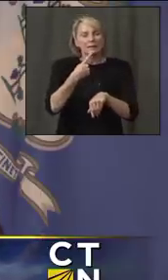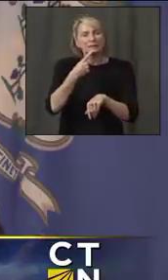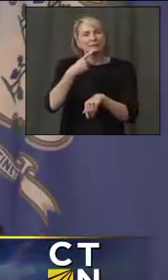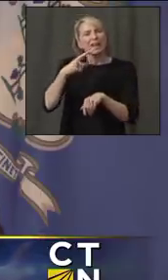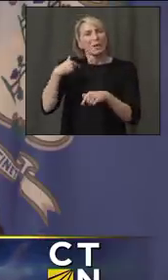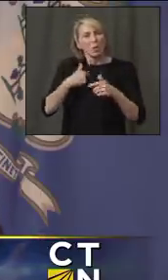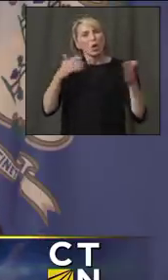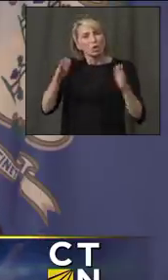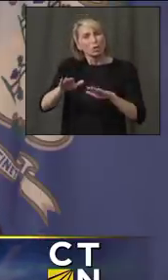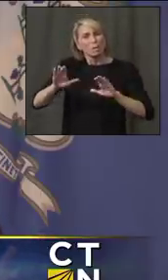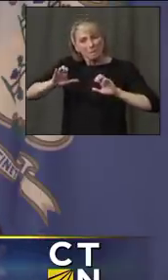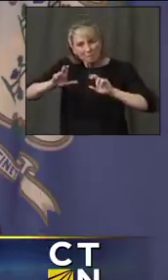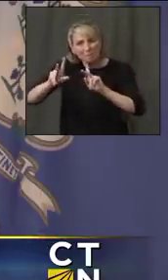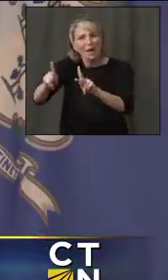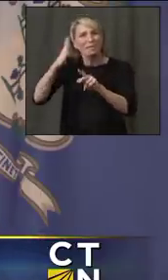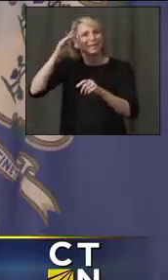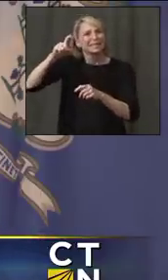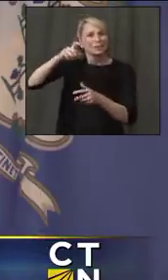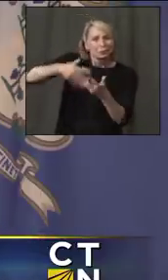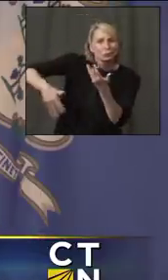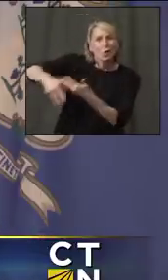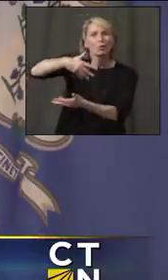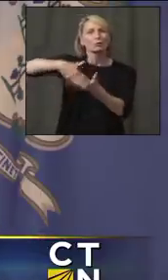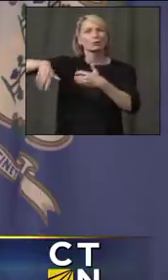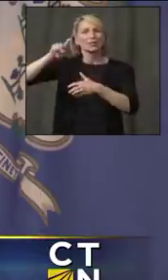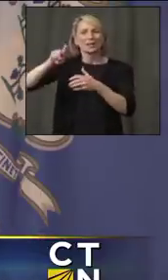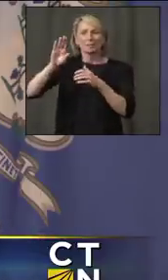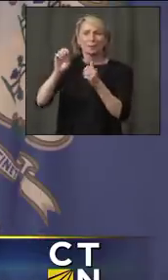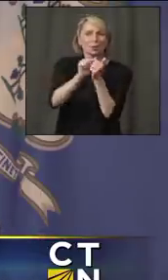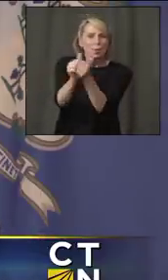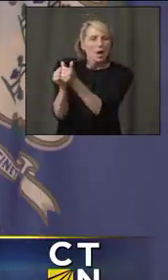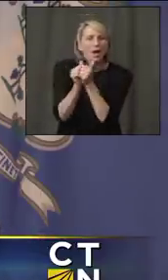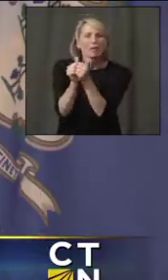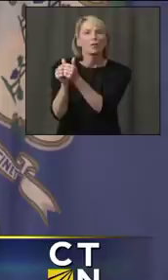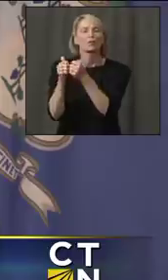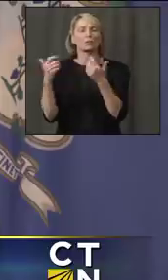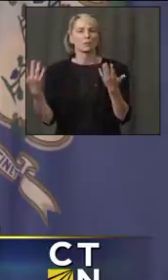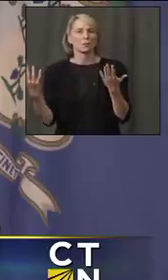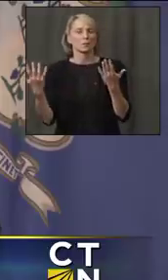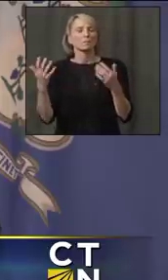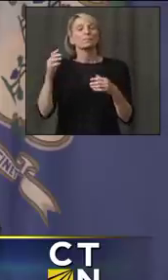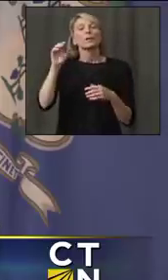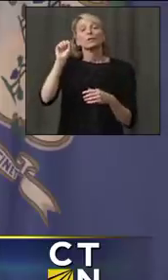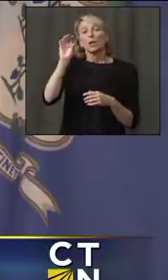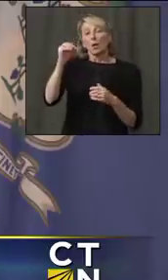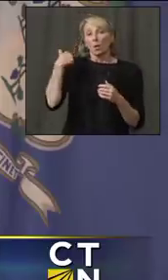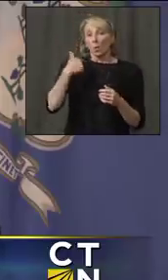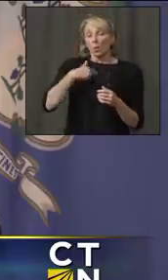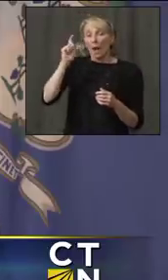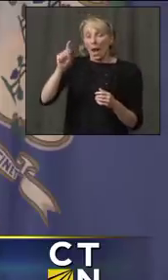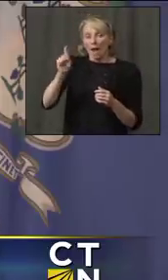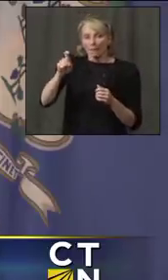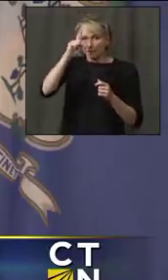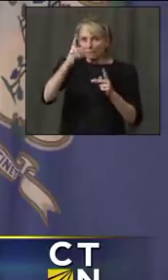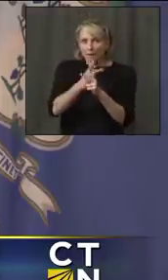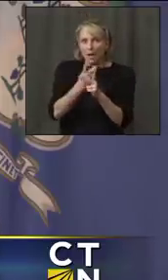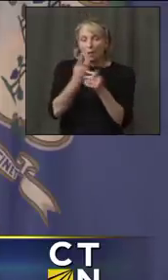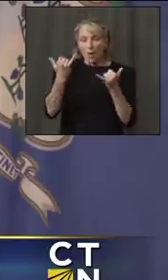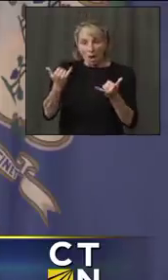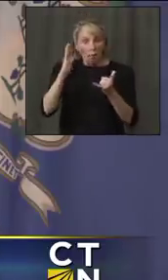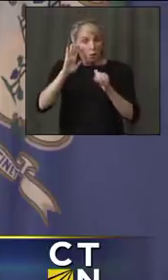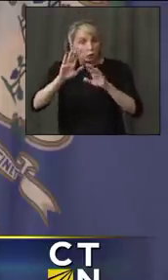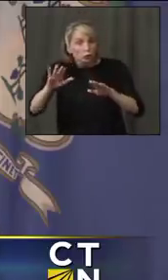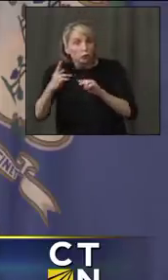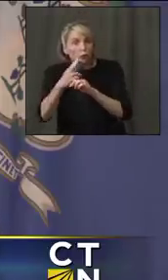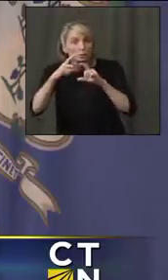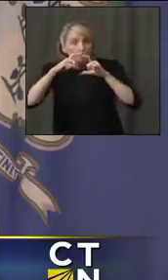are is definitely secondary to A, wearing the mask, and B, cohorting, which was sort of a key parameter